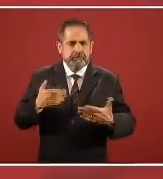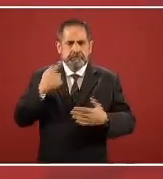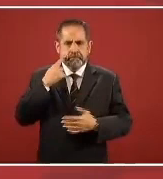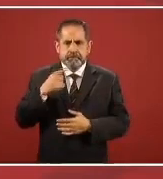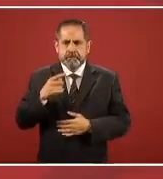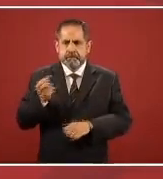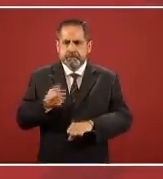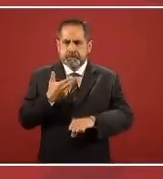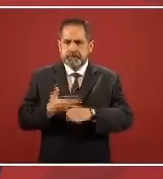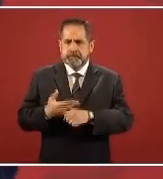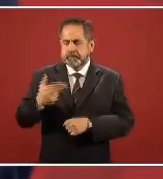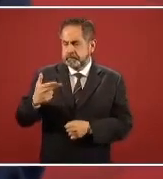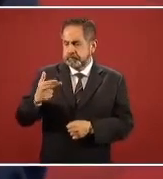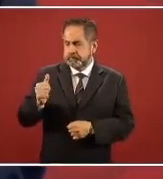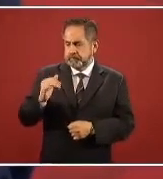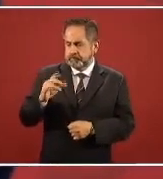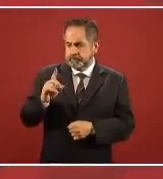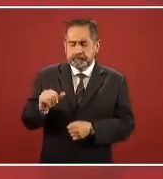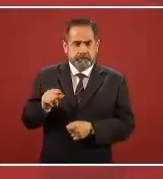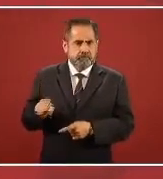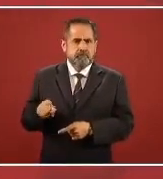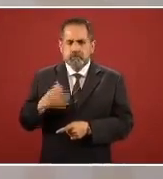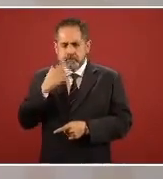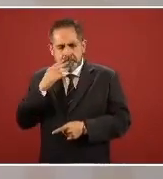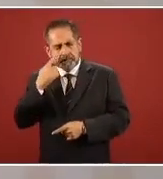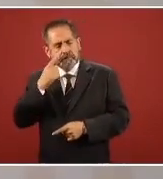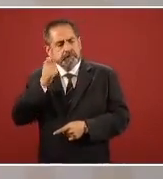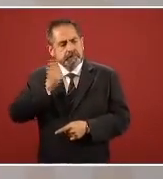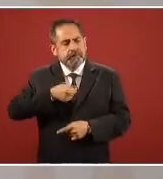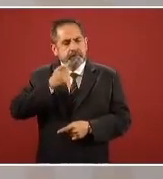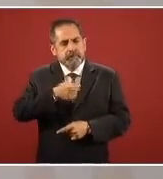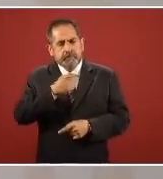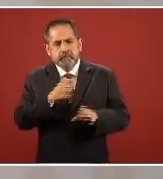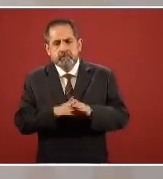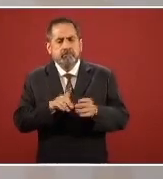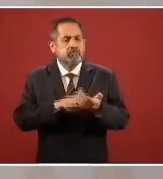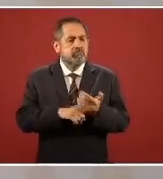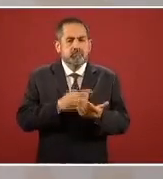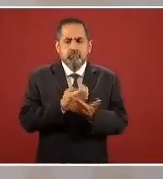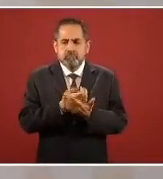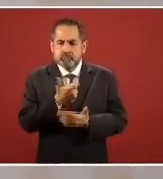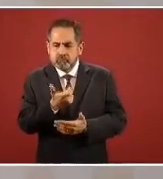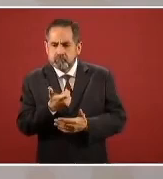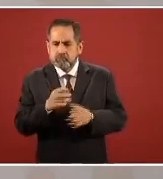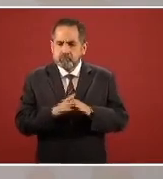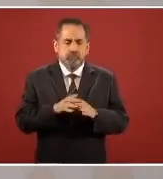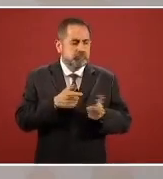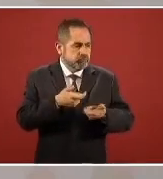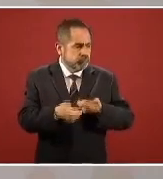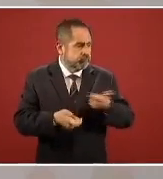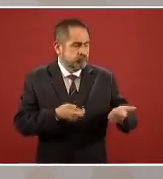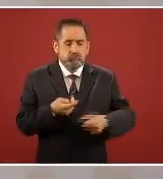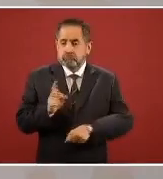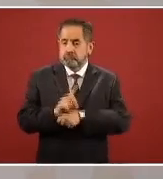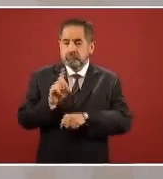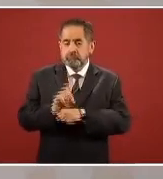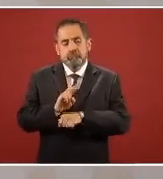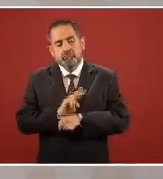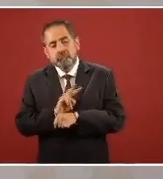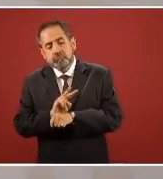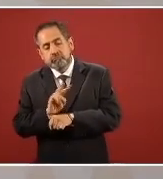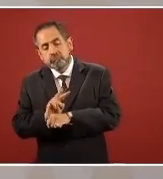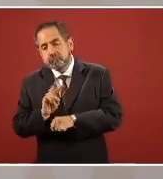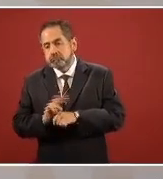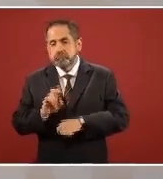Hacienda. We are prepared. Lleva un seguimiento de la economía diario. It has a growth of the